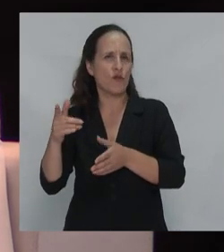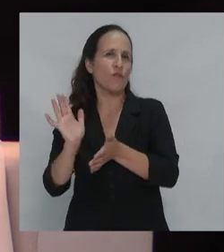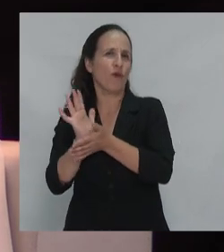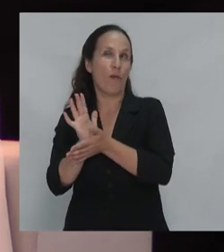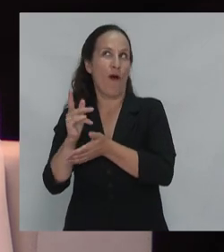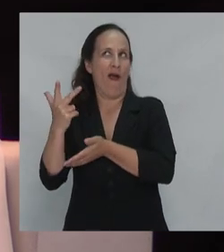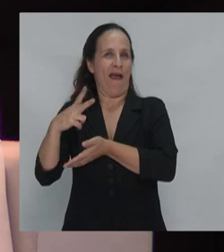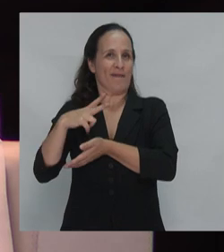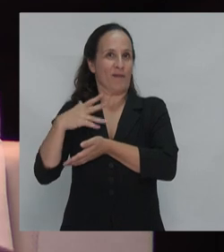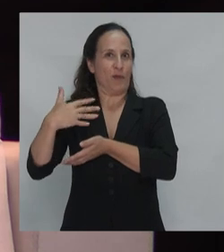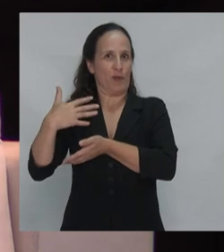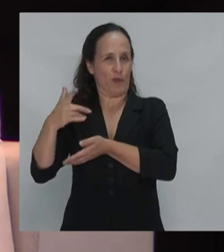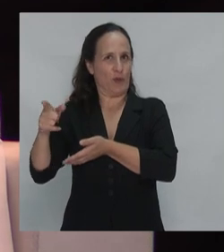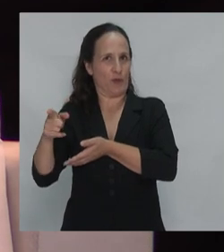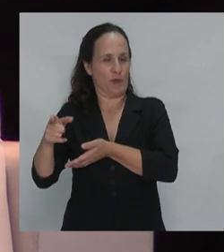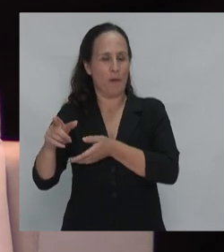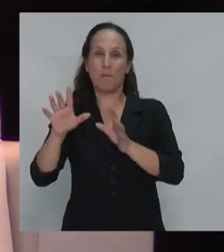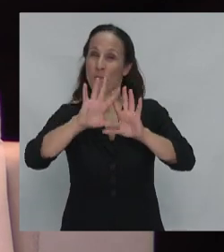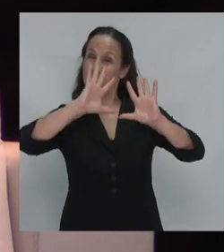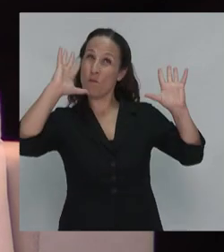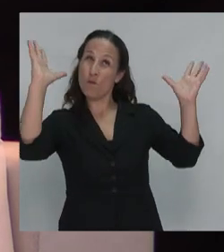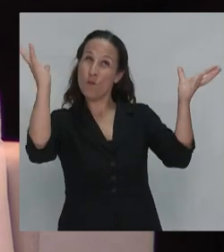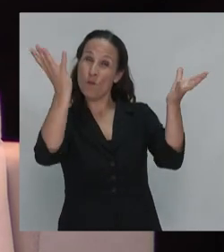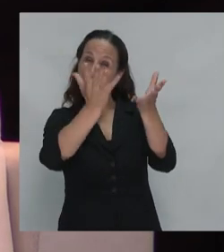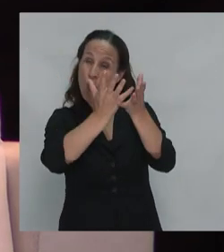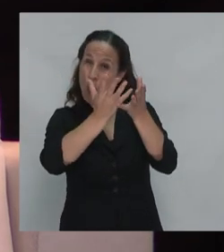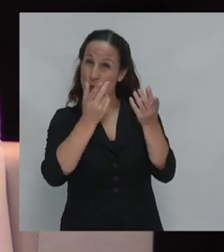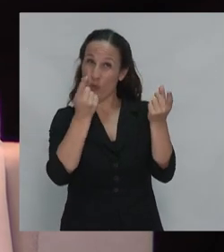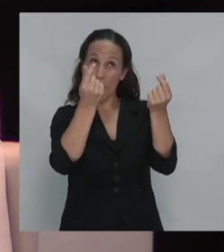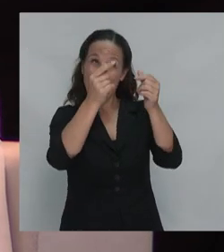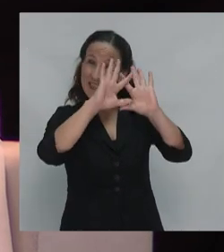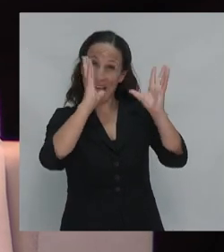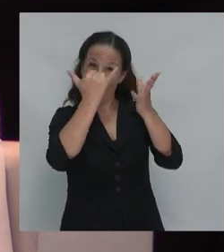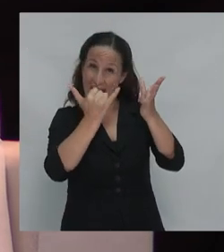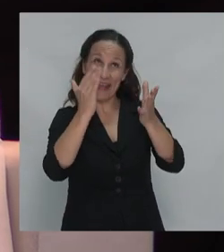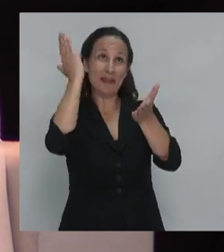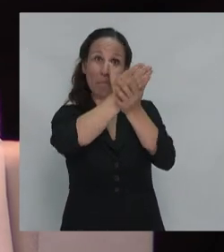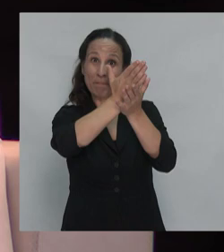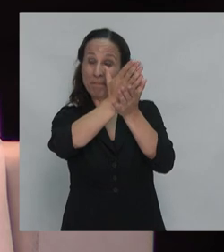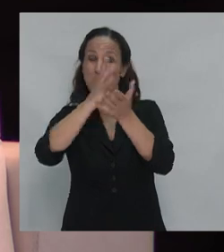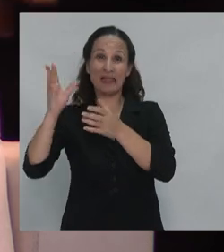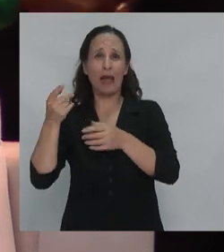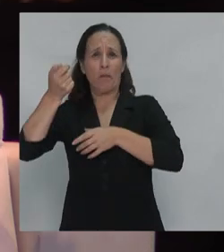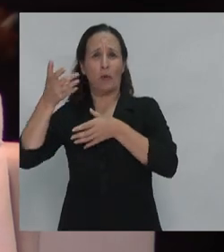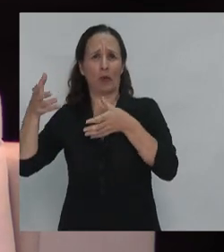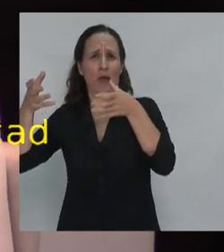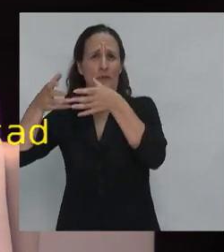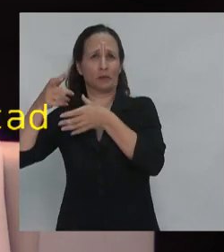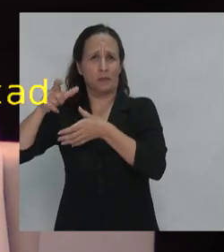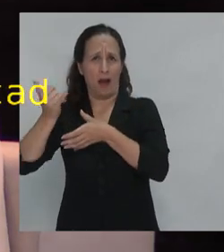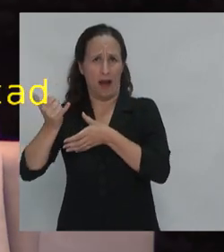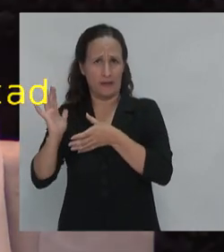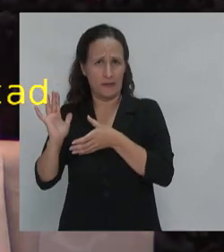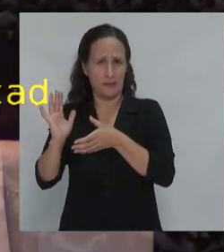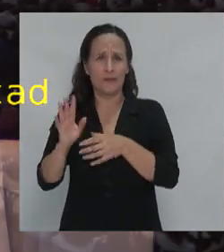humanity, 3.7 billion people at the bottom. Imagine, 47 people, just this line here